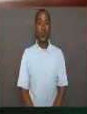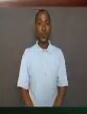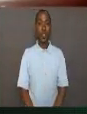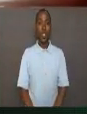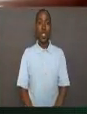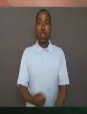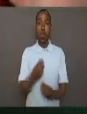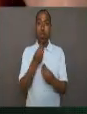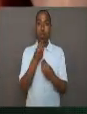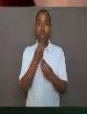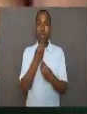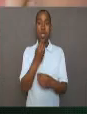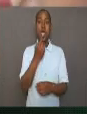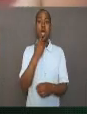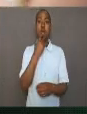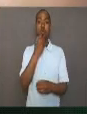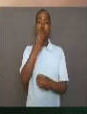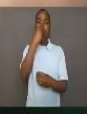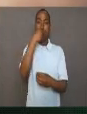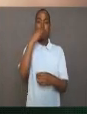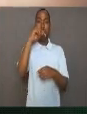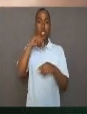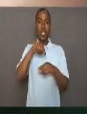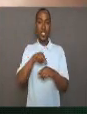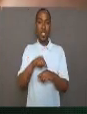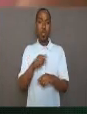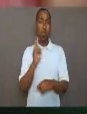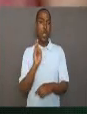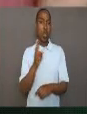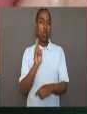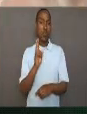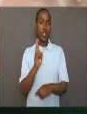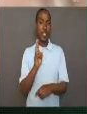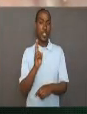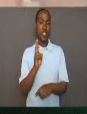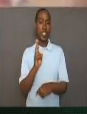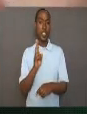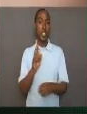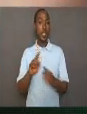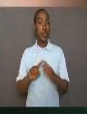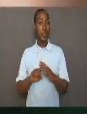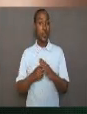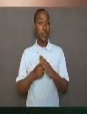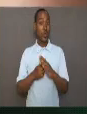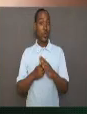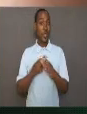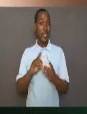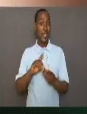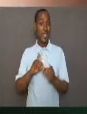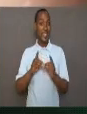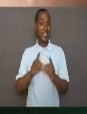When food enters the mouth, it is immediately subject to the beginning stages